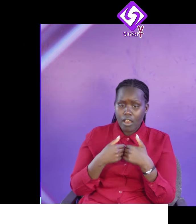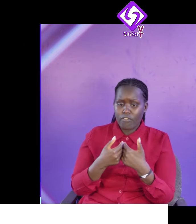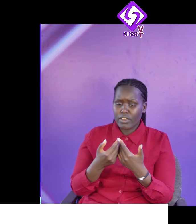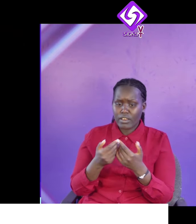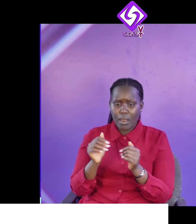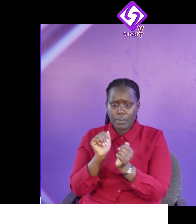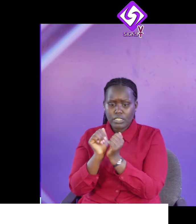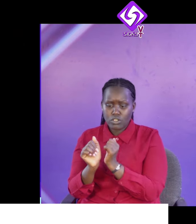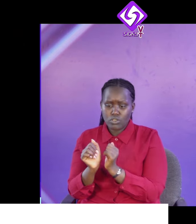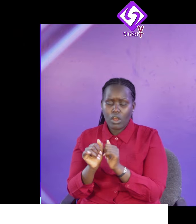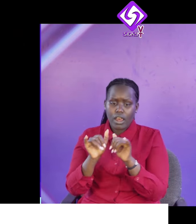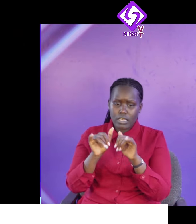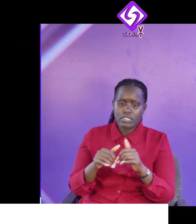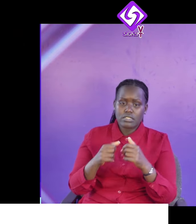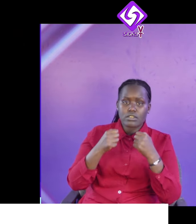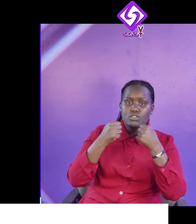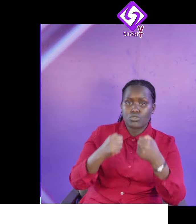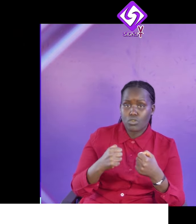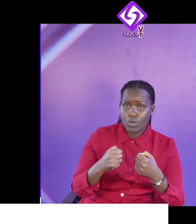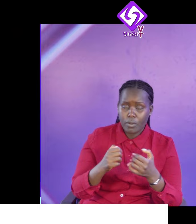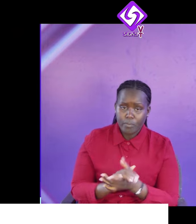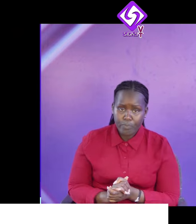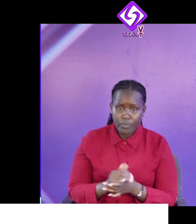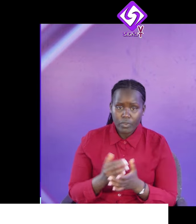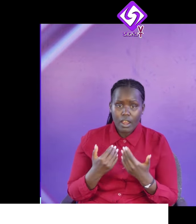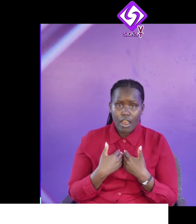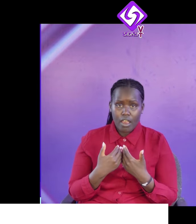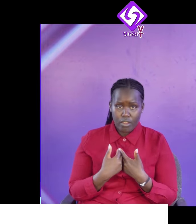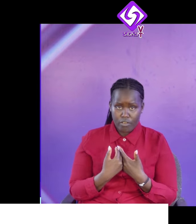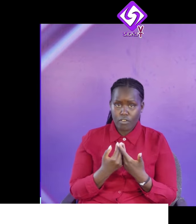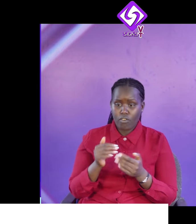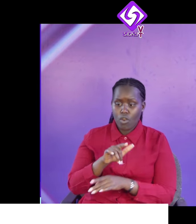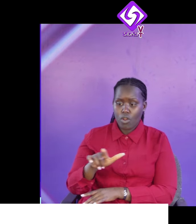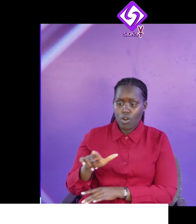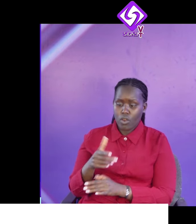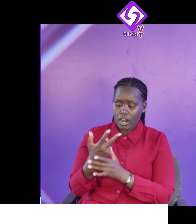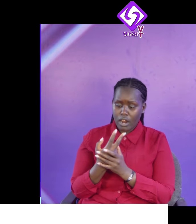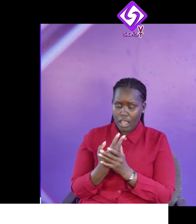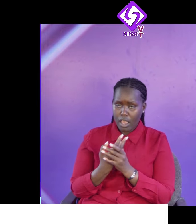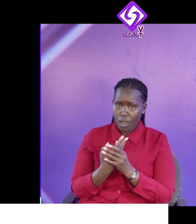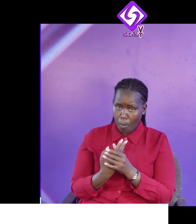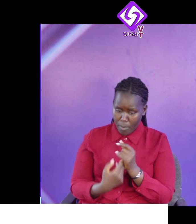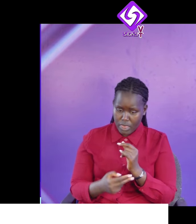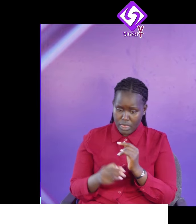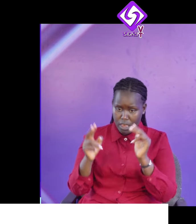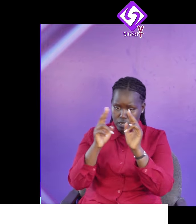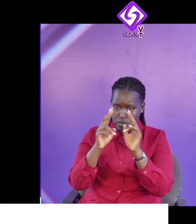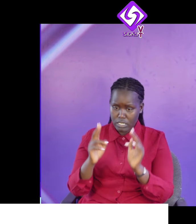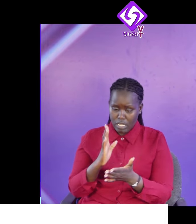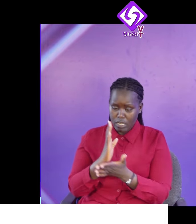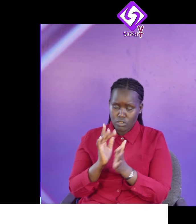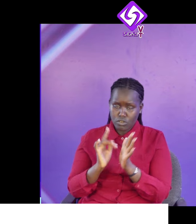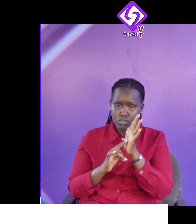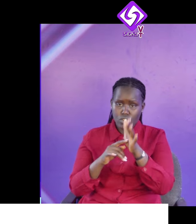he remained steadfast, earning admiration both locally and internationally as a true symbol